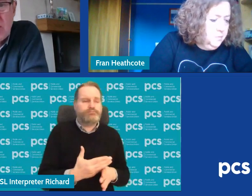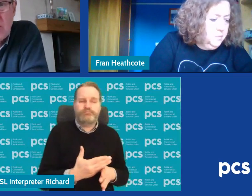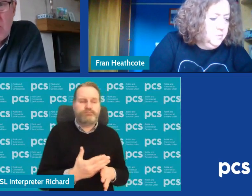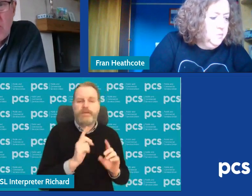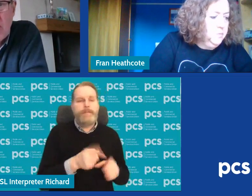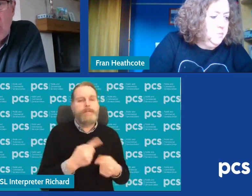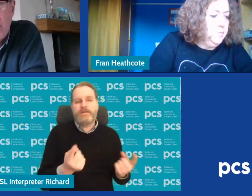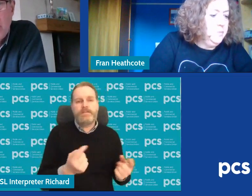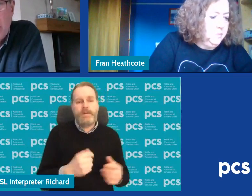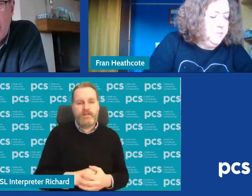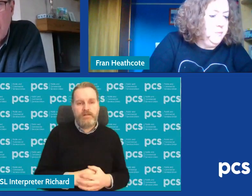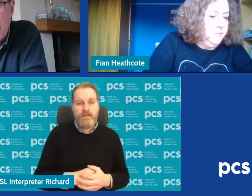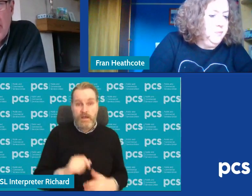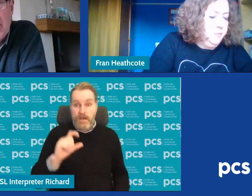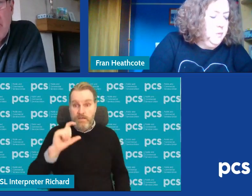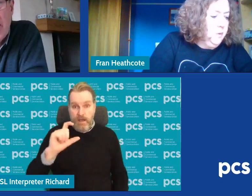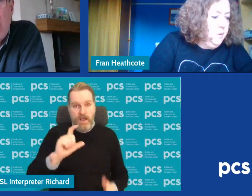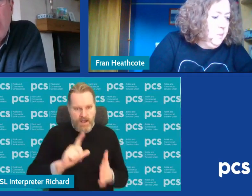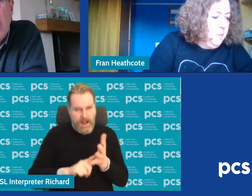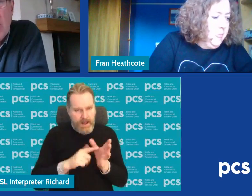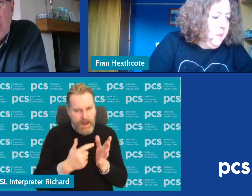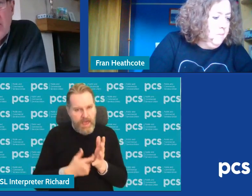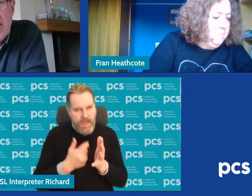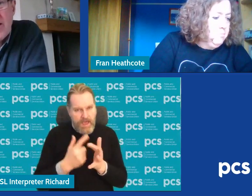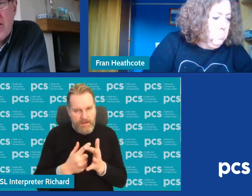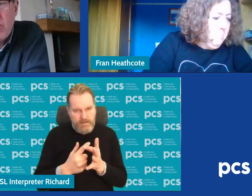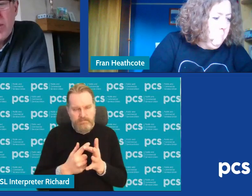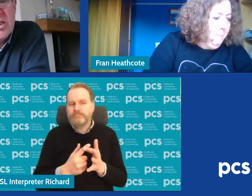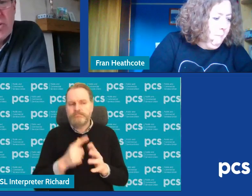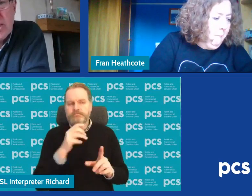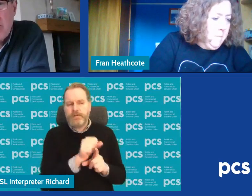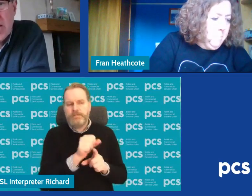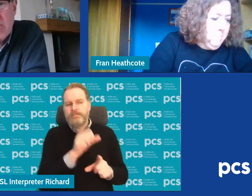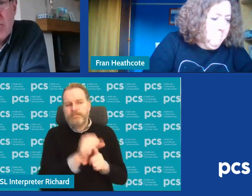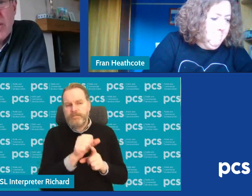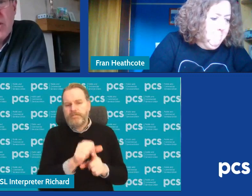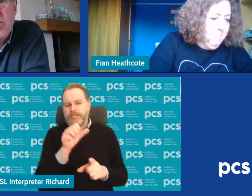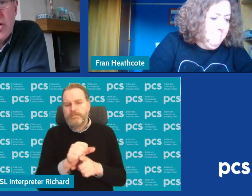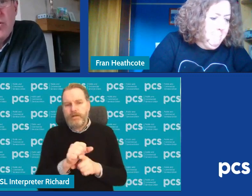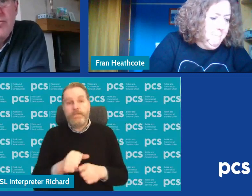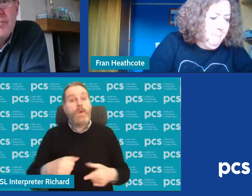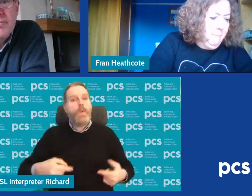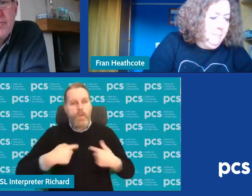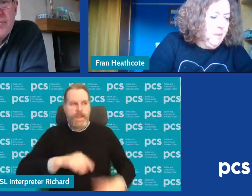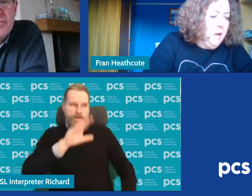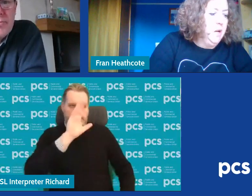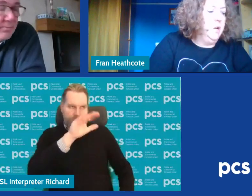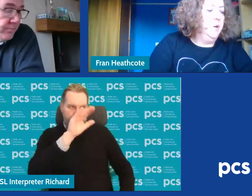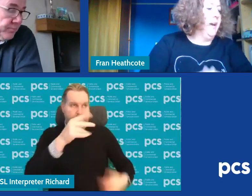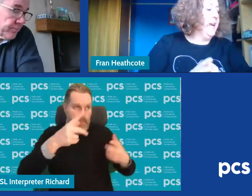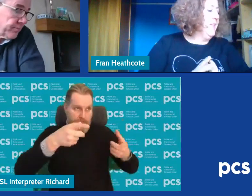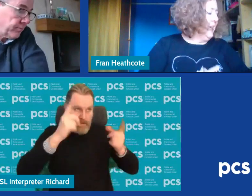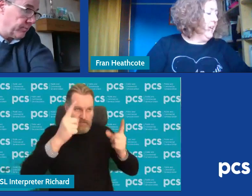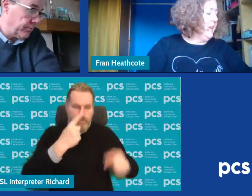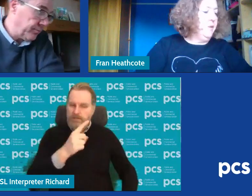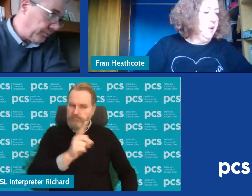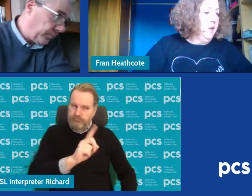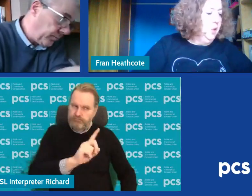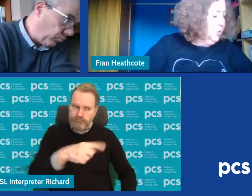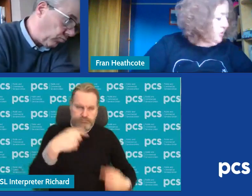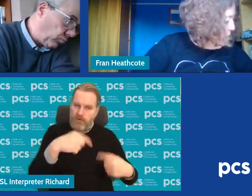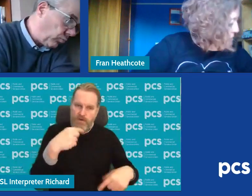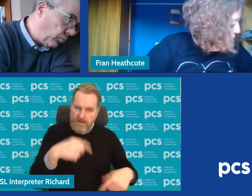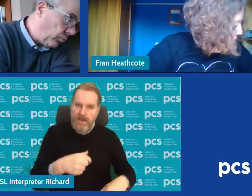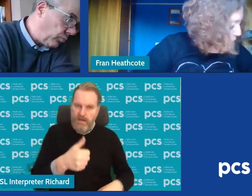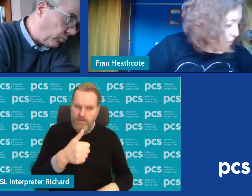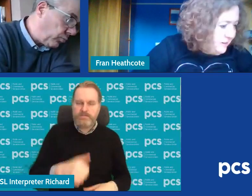that, hopefully our Home Office people are picking this up now. If there's anything we need to raise with management, we will do so. Okay, thank you.